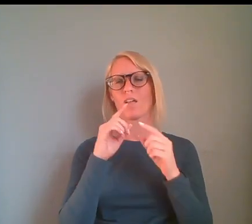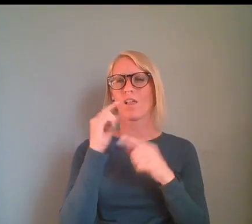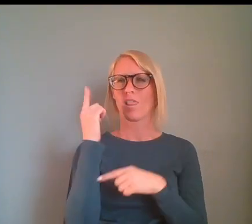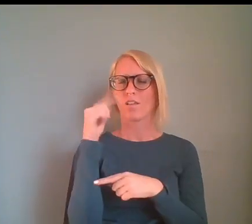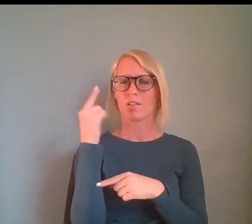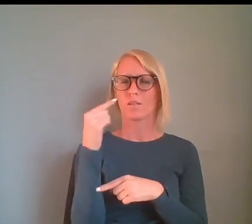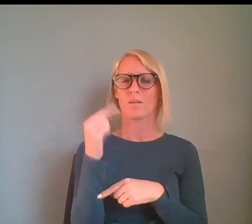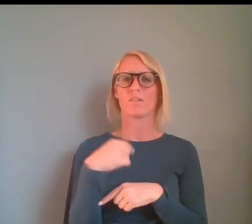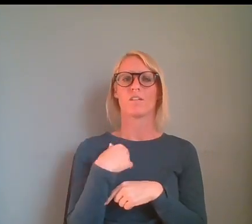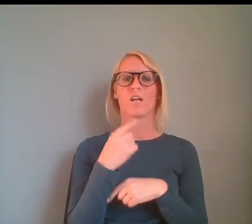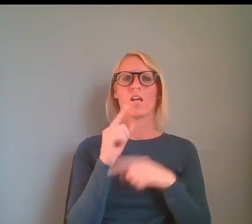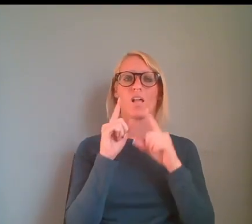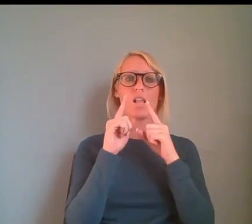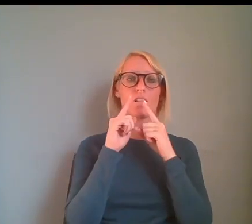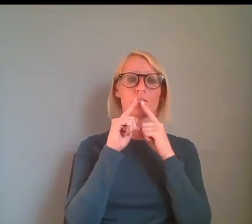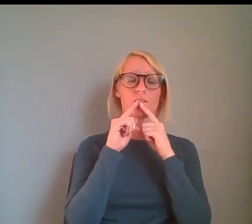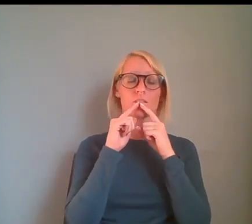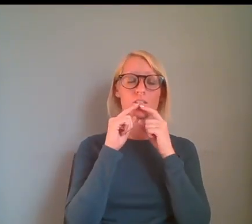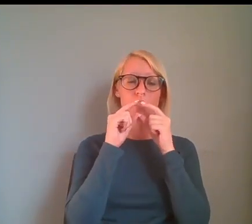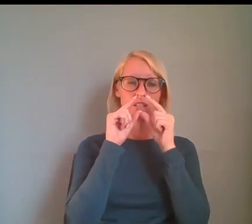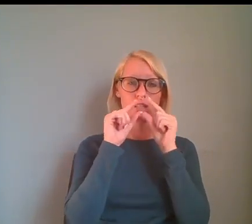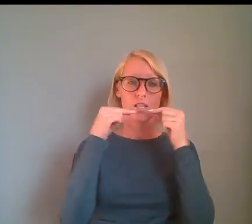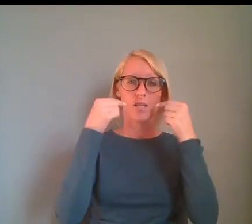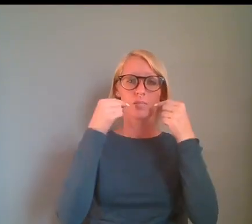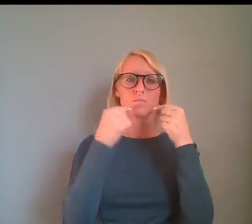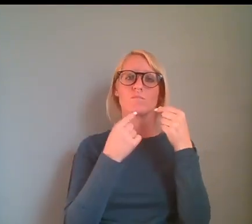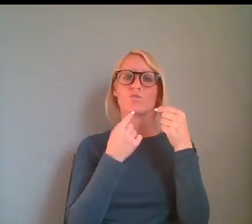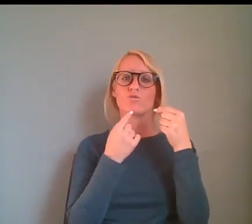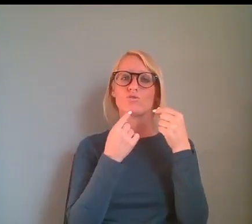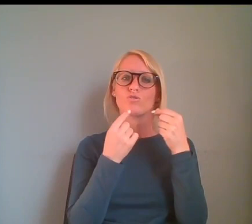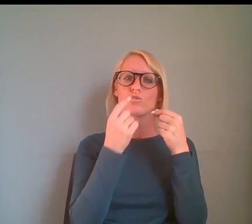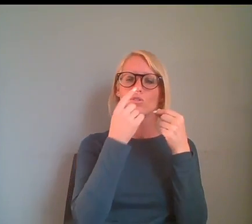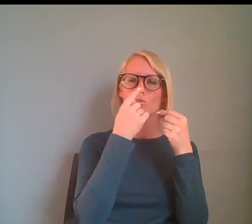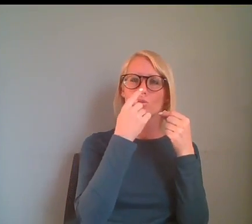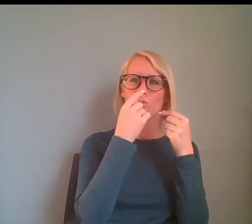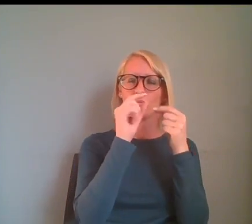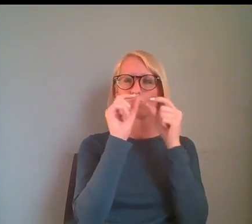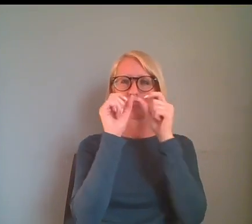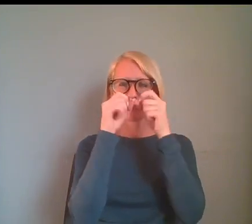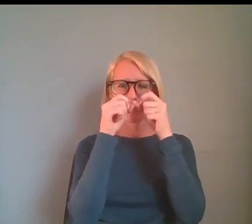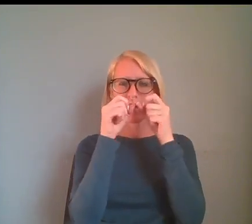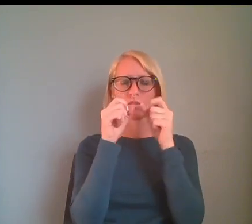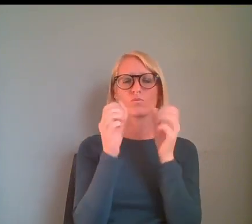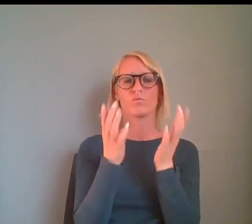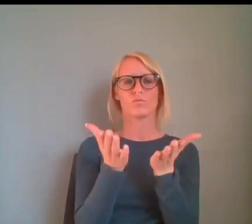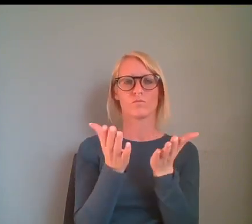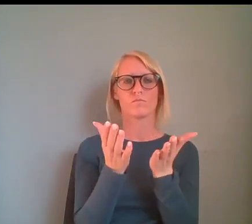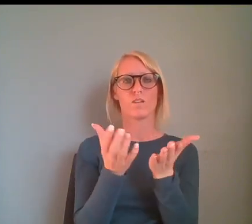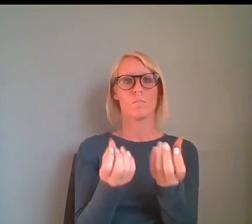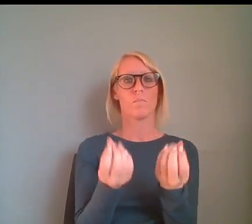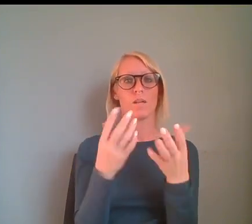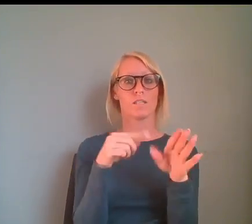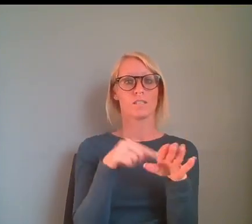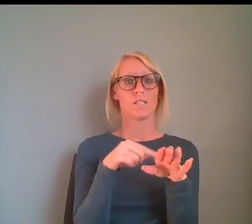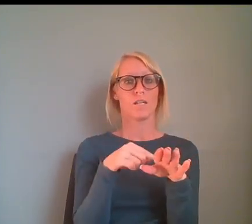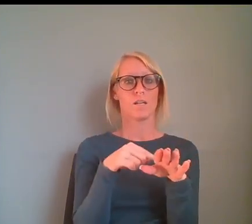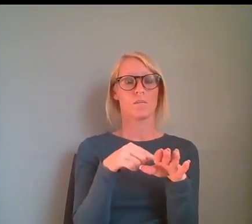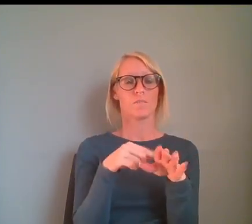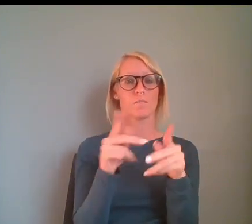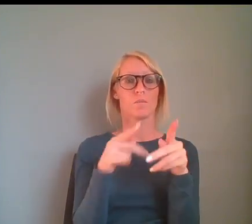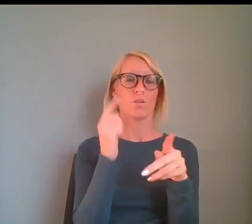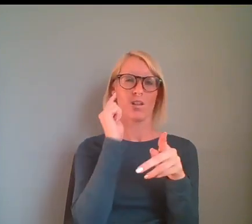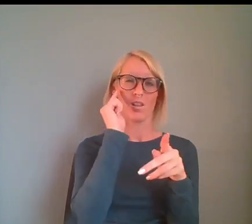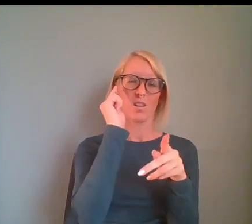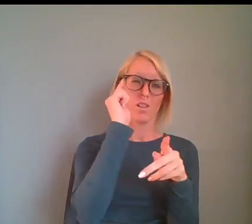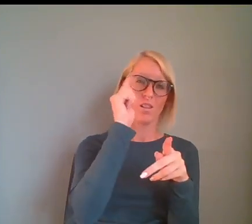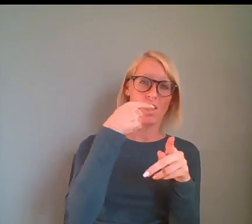there. This is the chin. There's the nose. You got some nostrils. A lot of times people will put a line for the